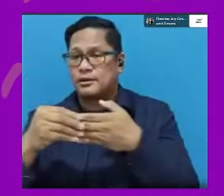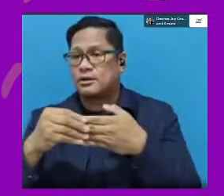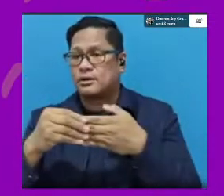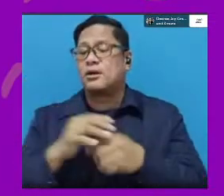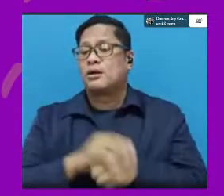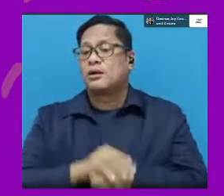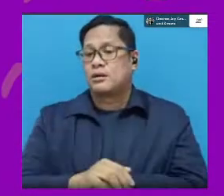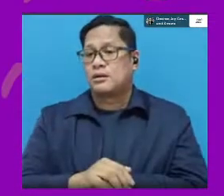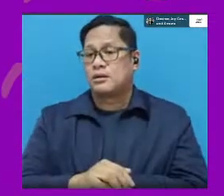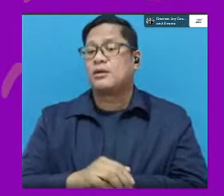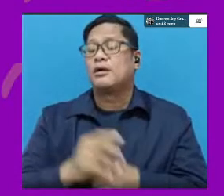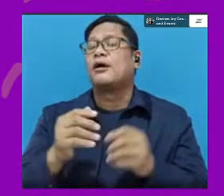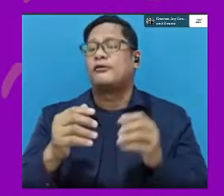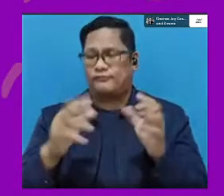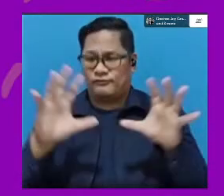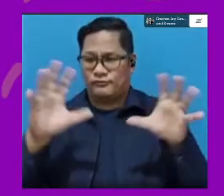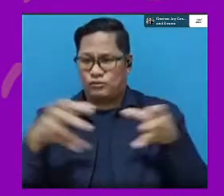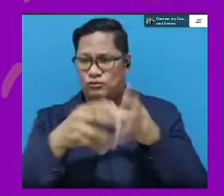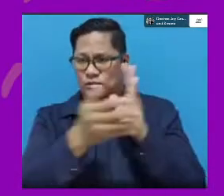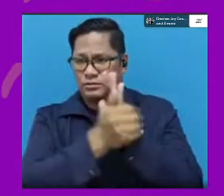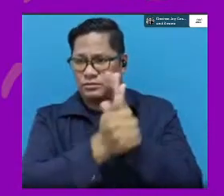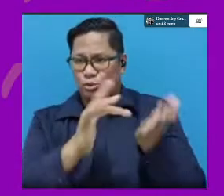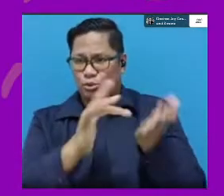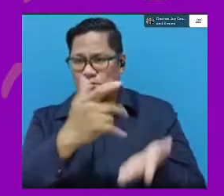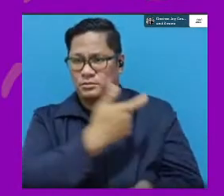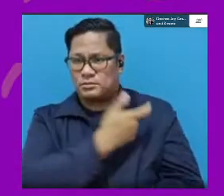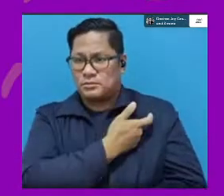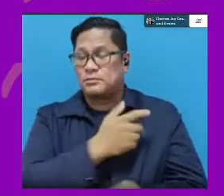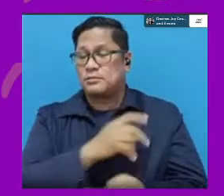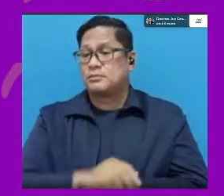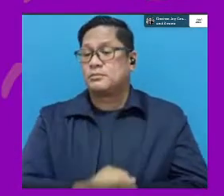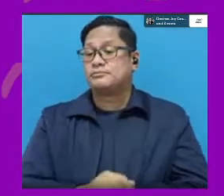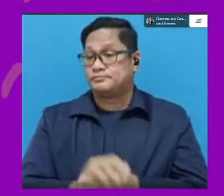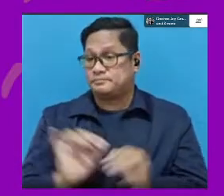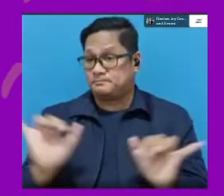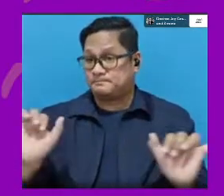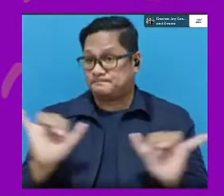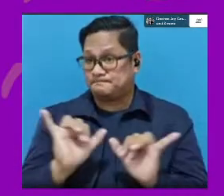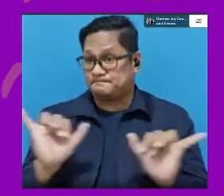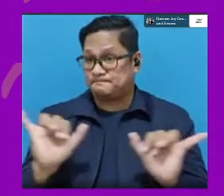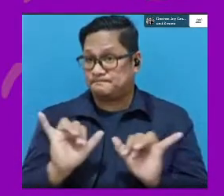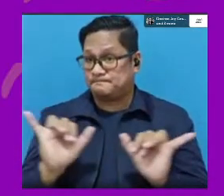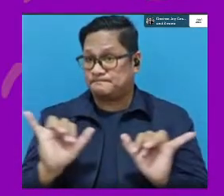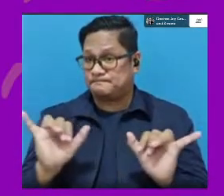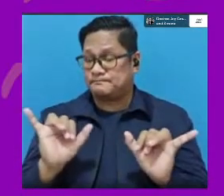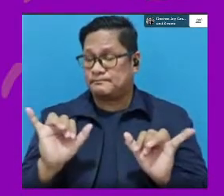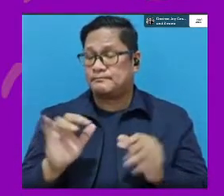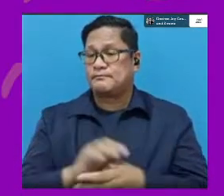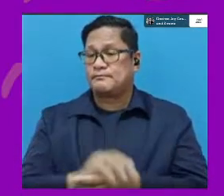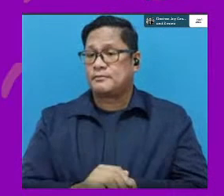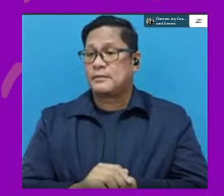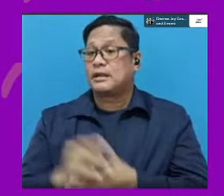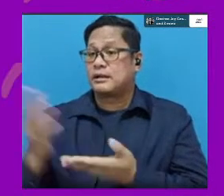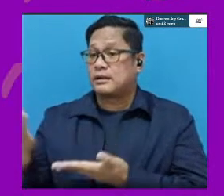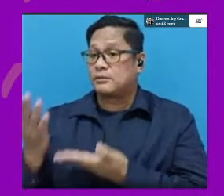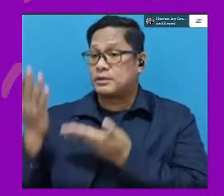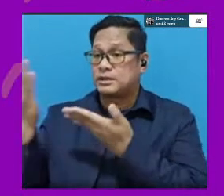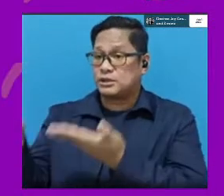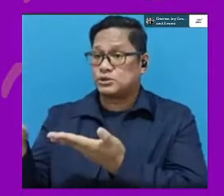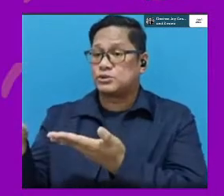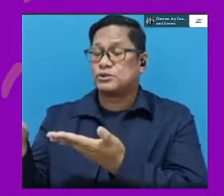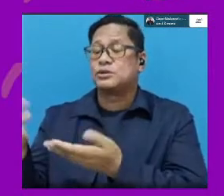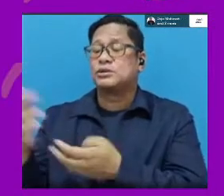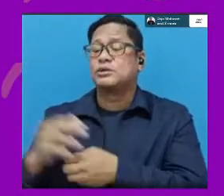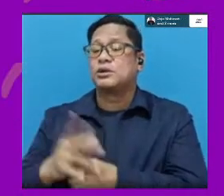of Experts on Immunization, and also upon the recommendation of